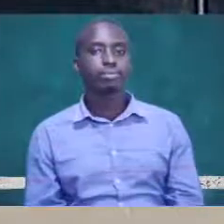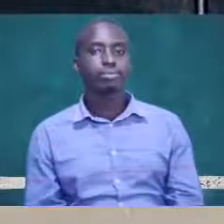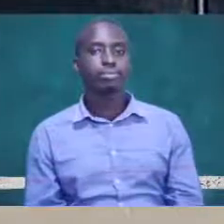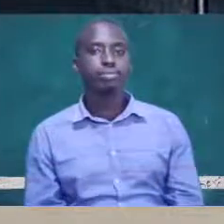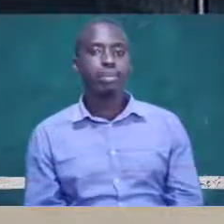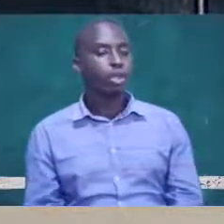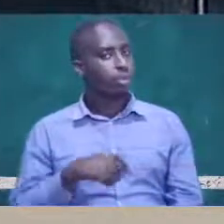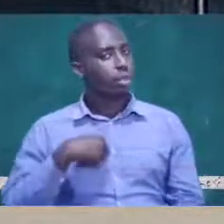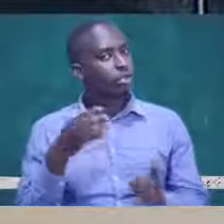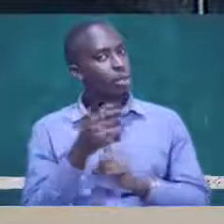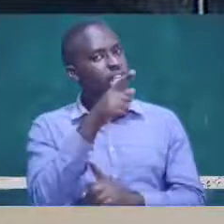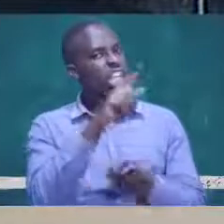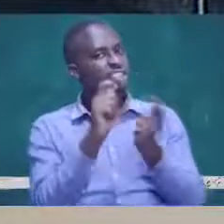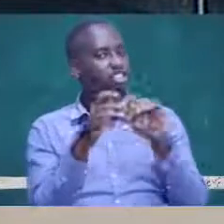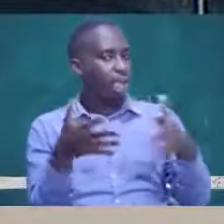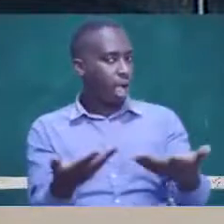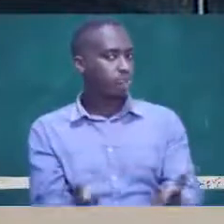How do we get a change in expenditure?